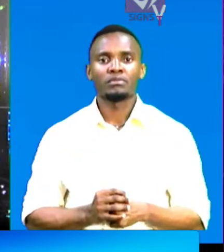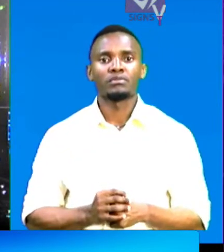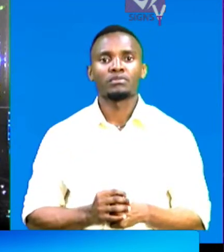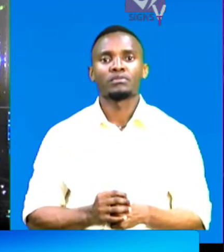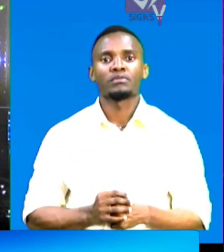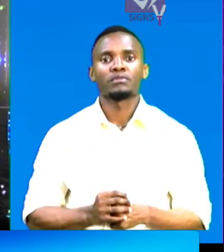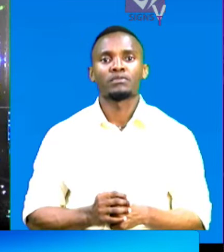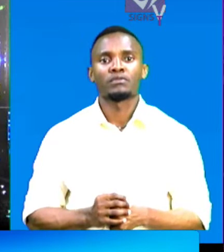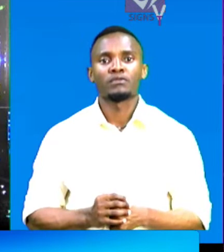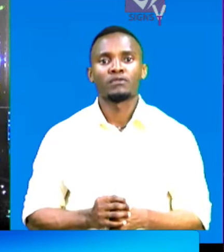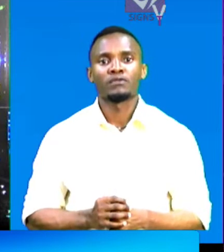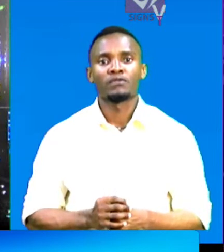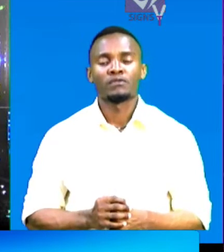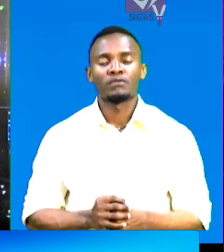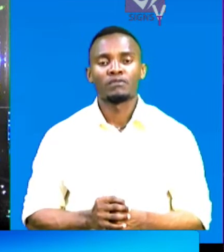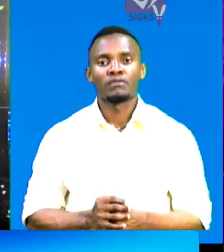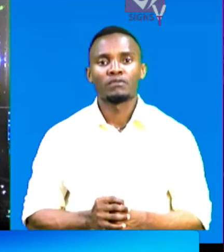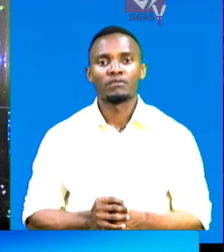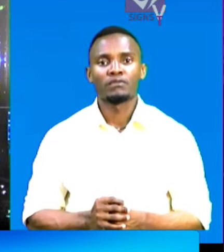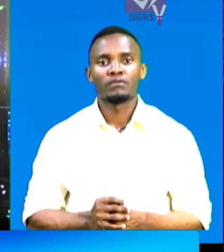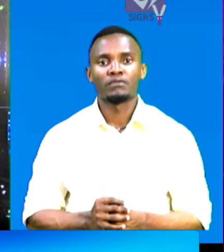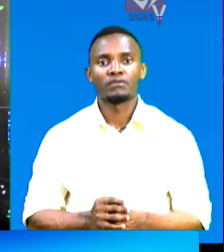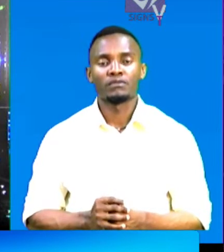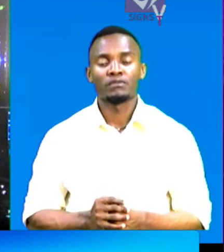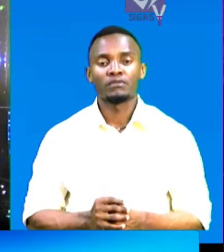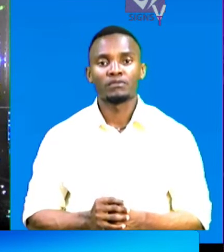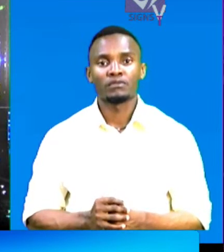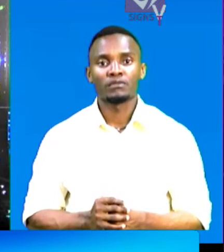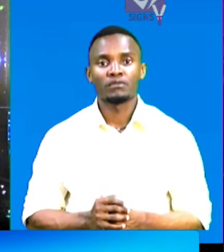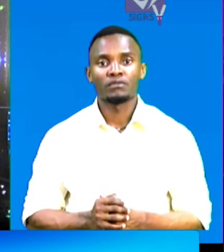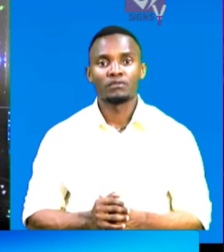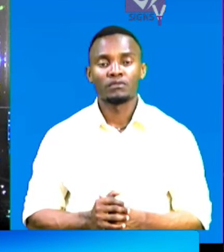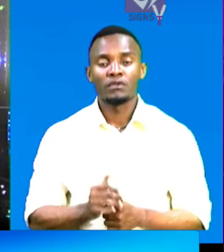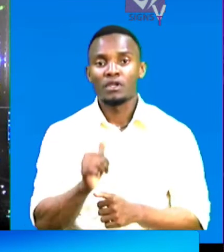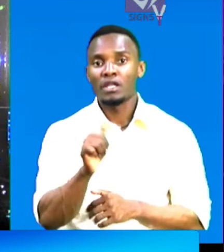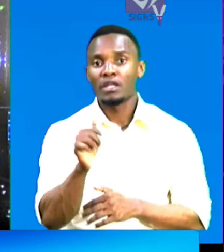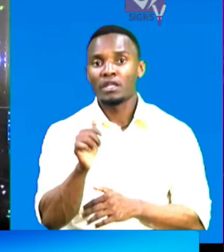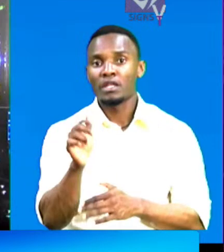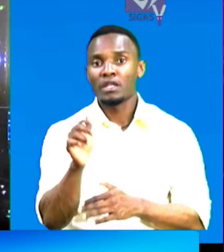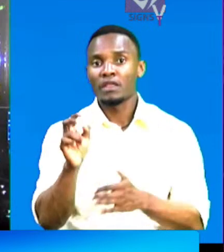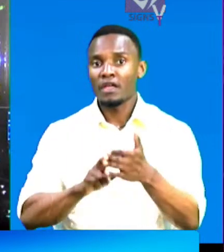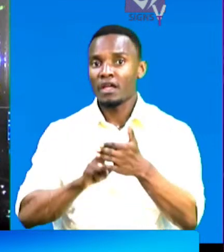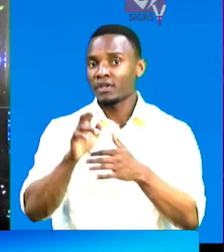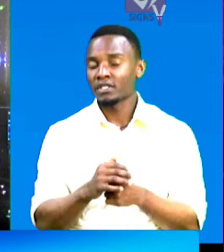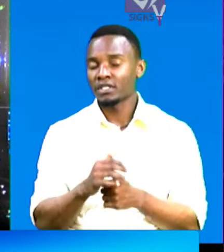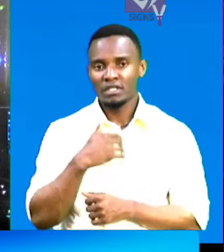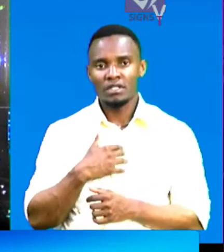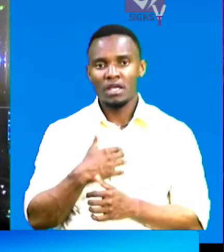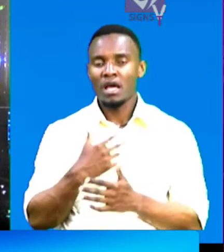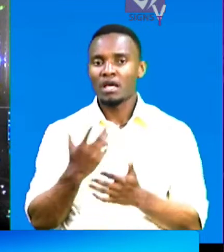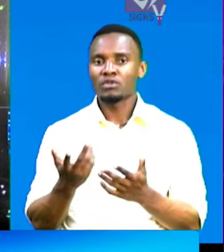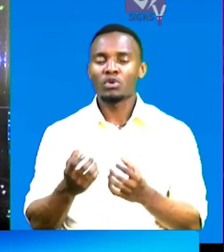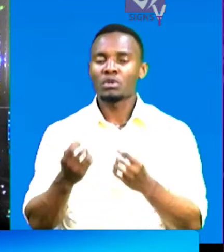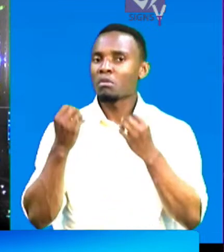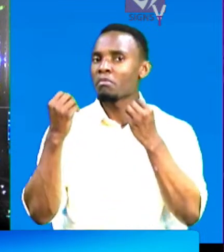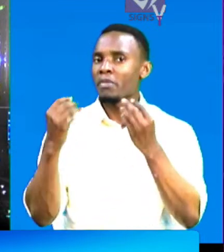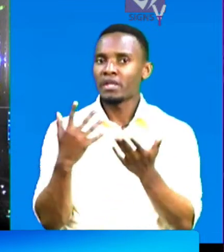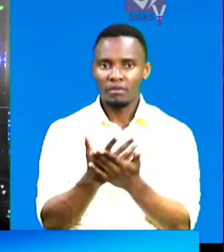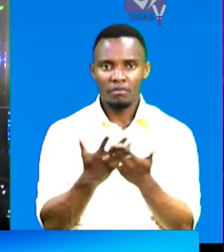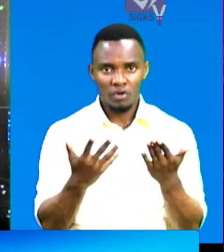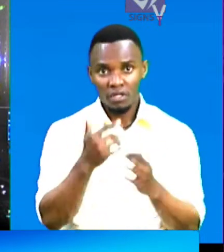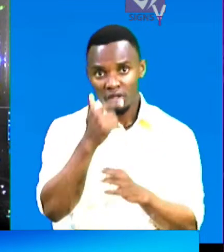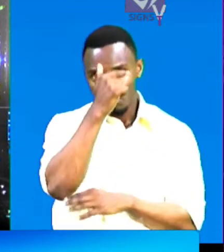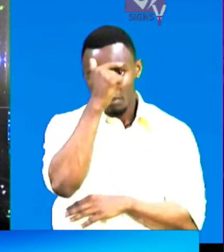explanation. Another advantage is that it has a wide range of products. Since you don't